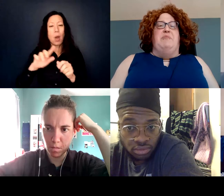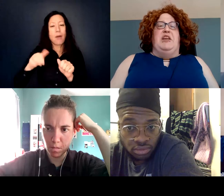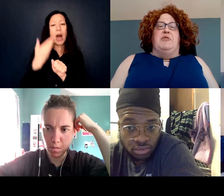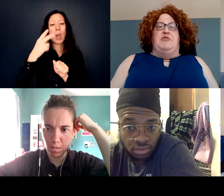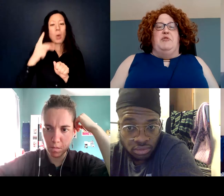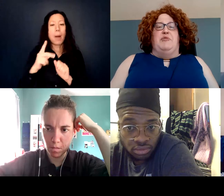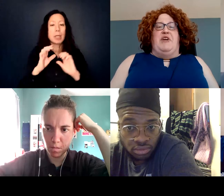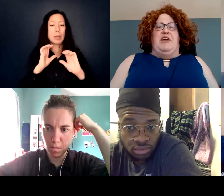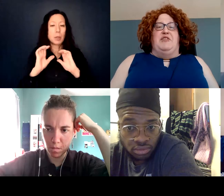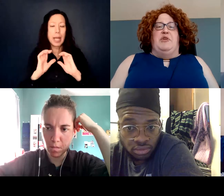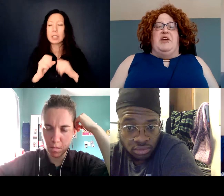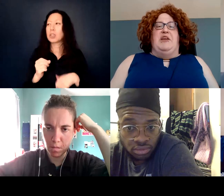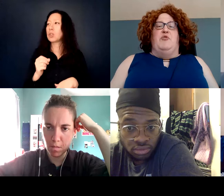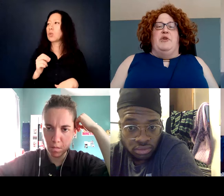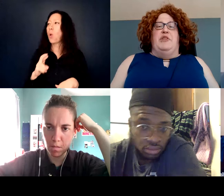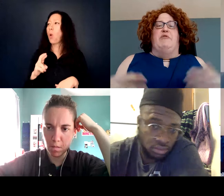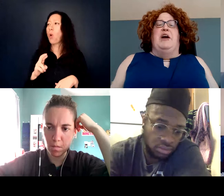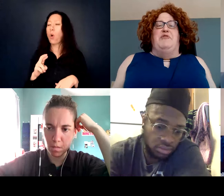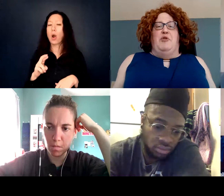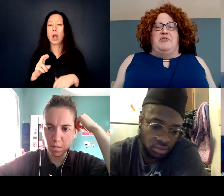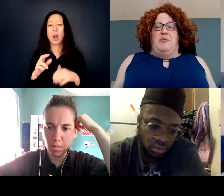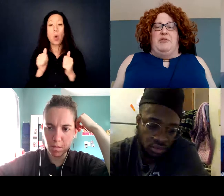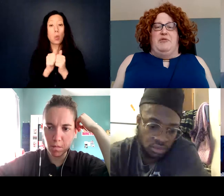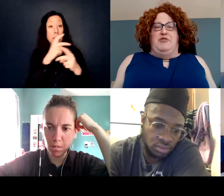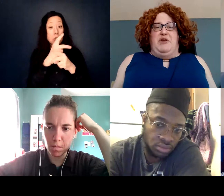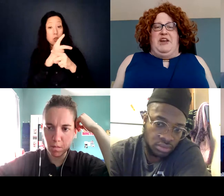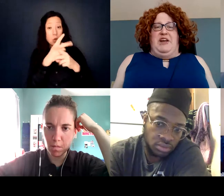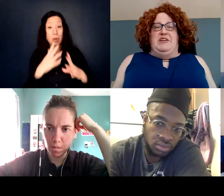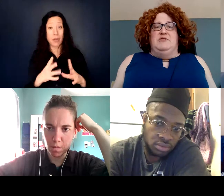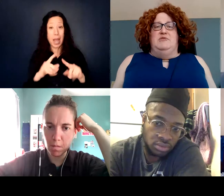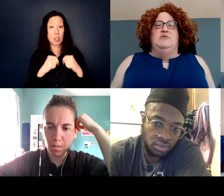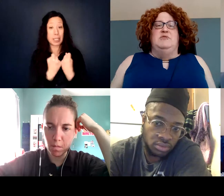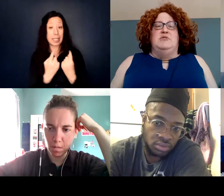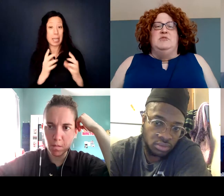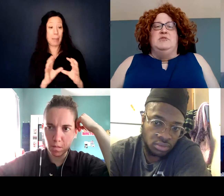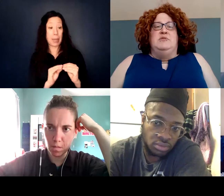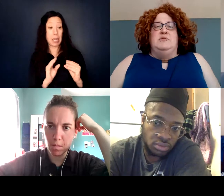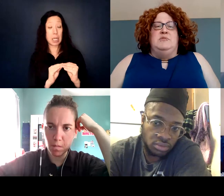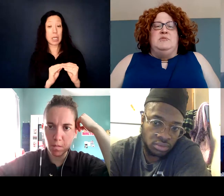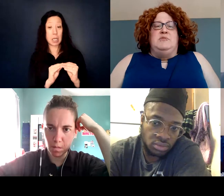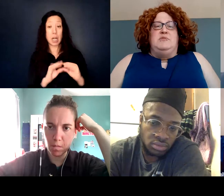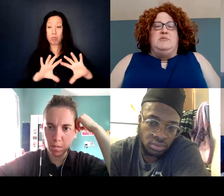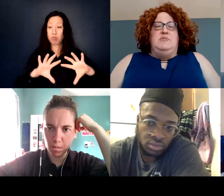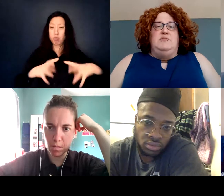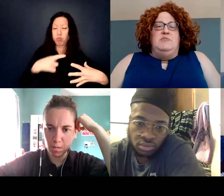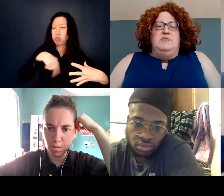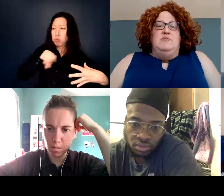a team meeting with the supervisor where they remind folks they went through this training.